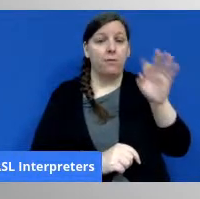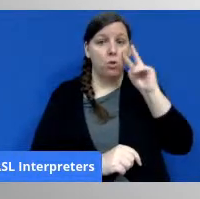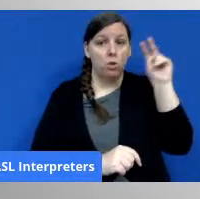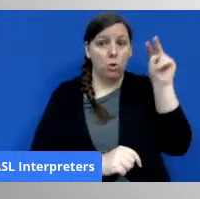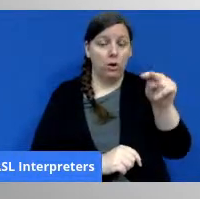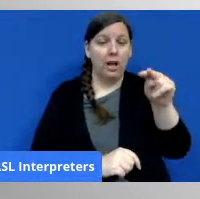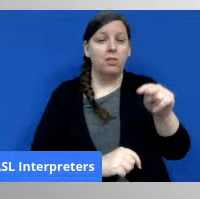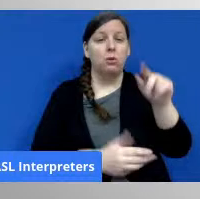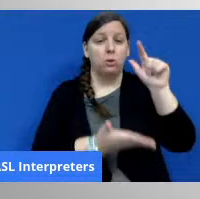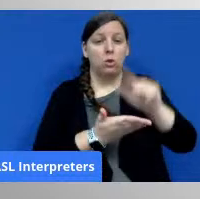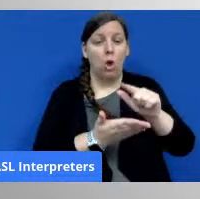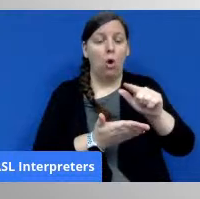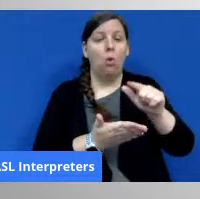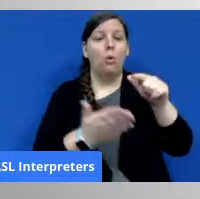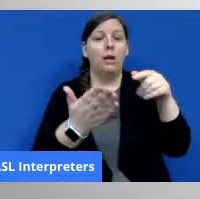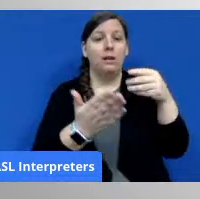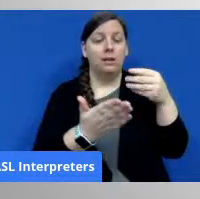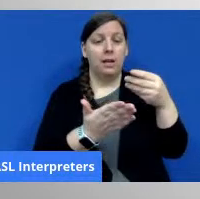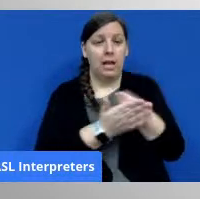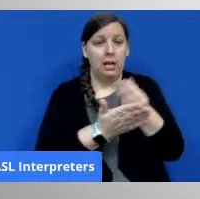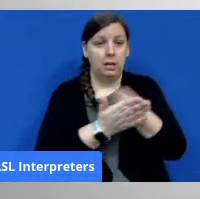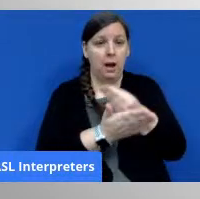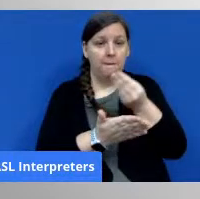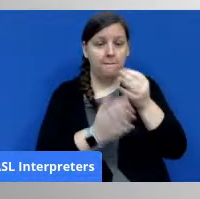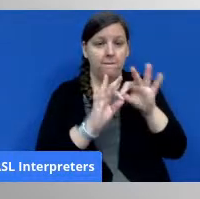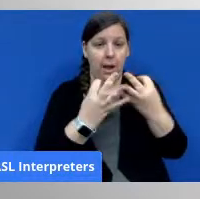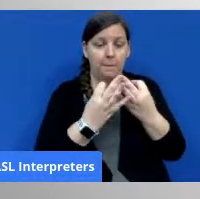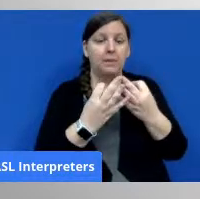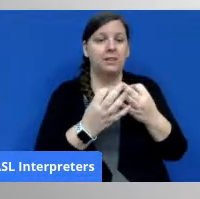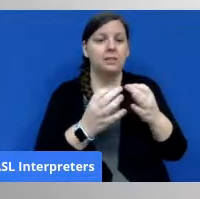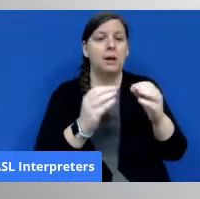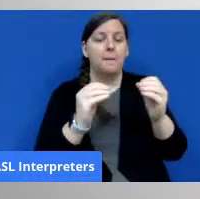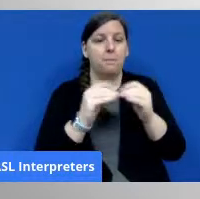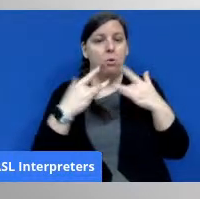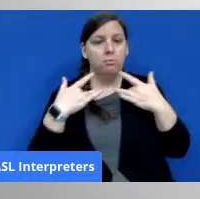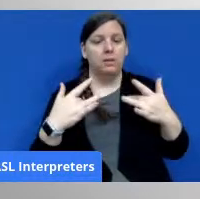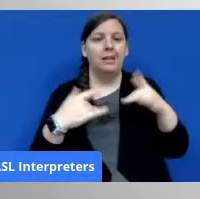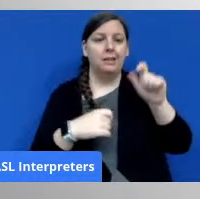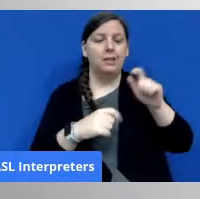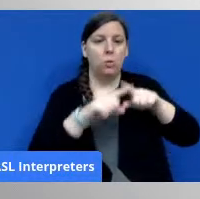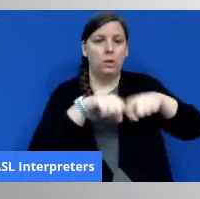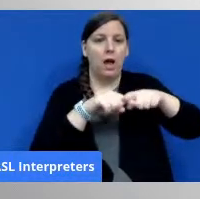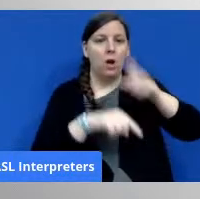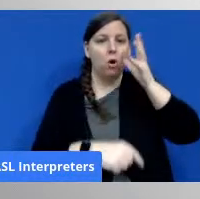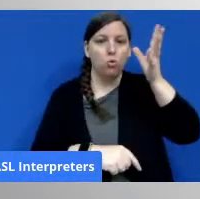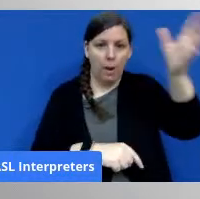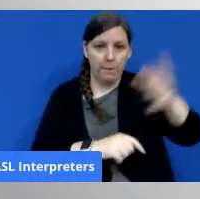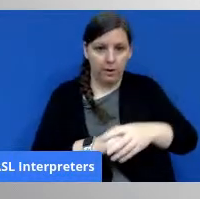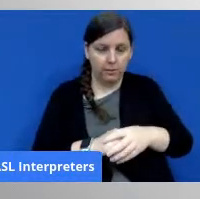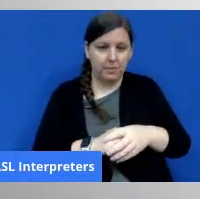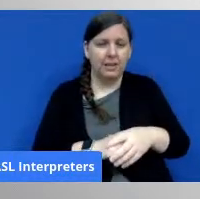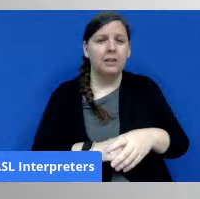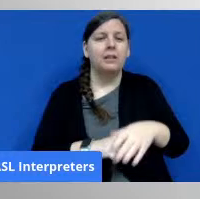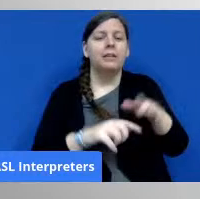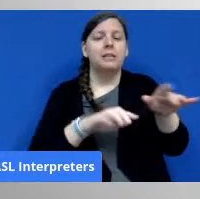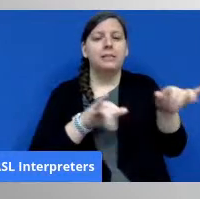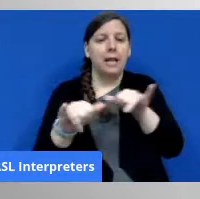grandparent. Okay. Same things were with family friends. If you look